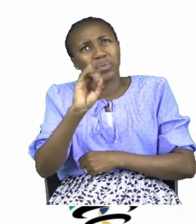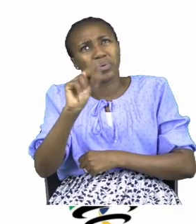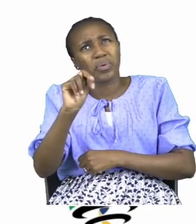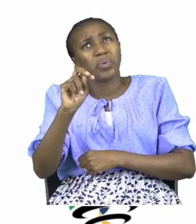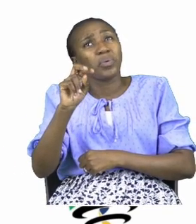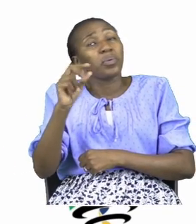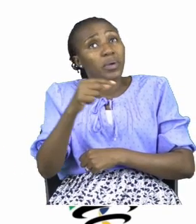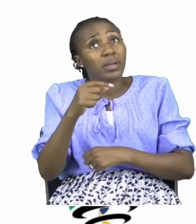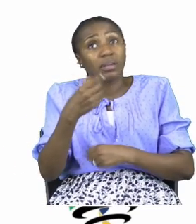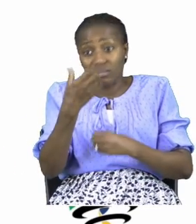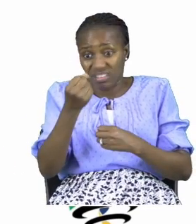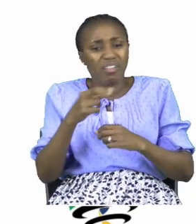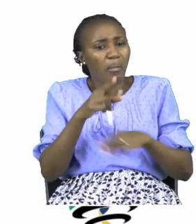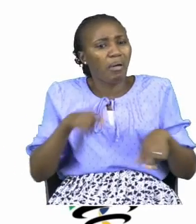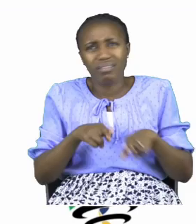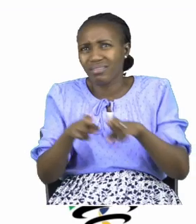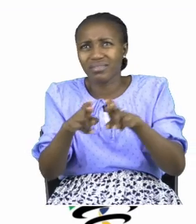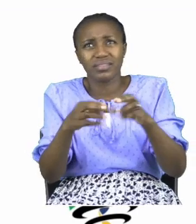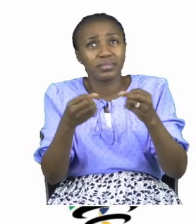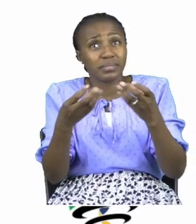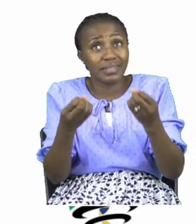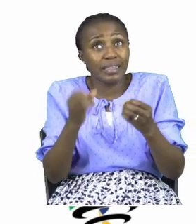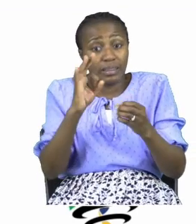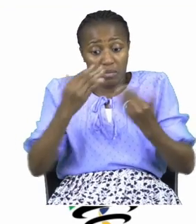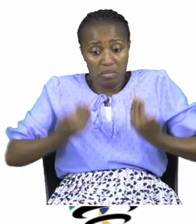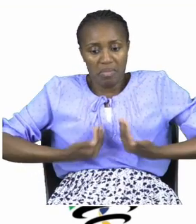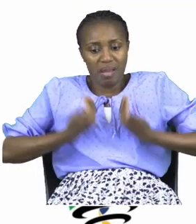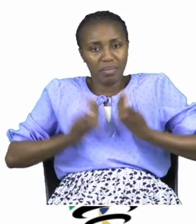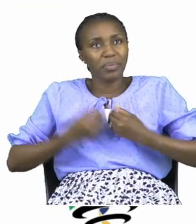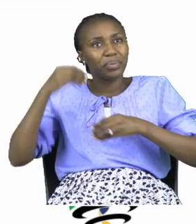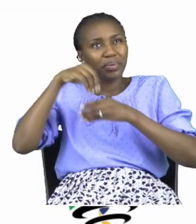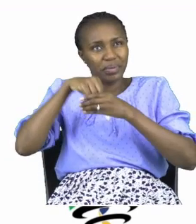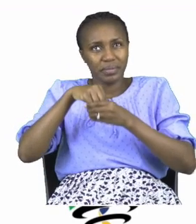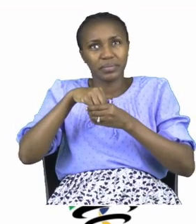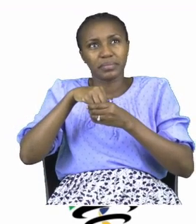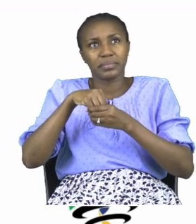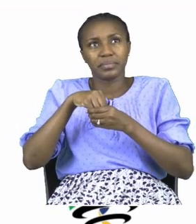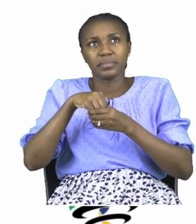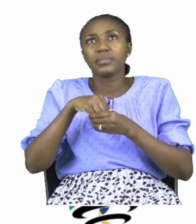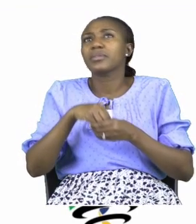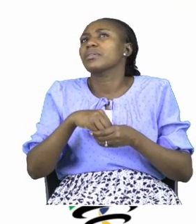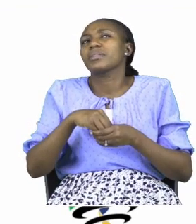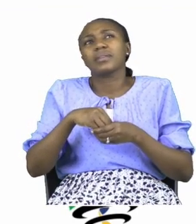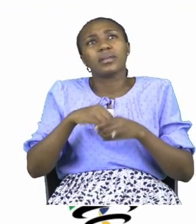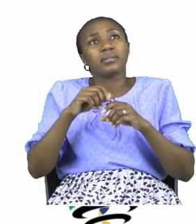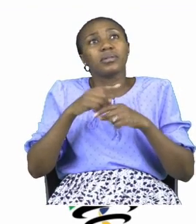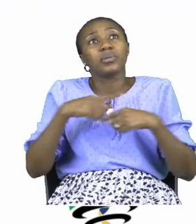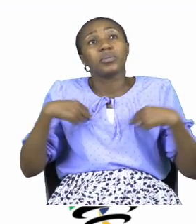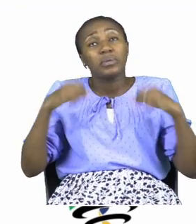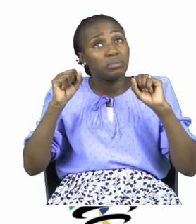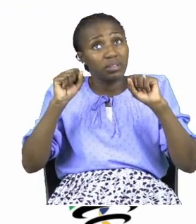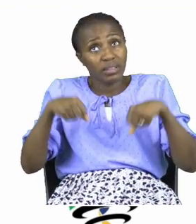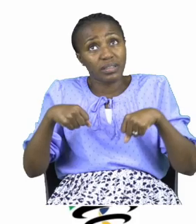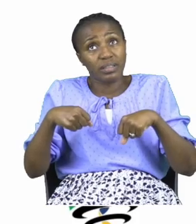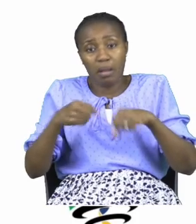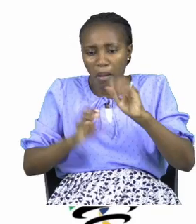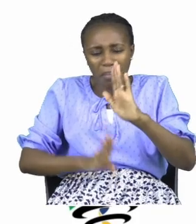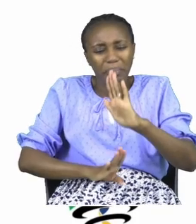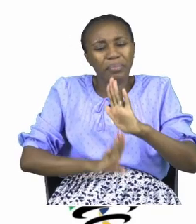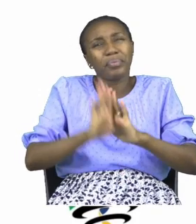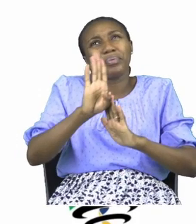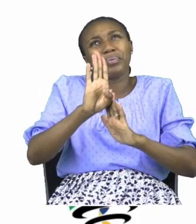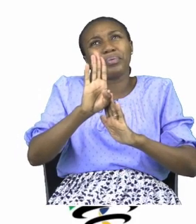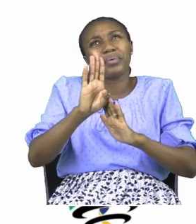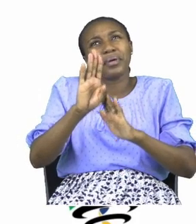rivers. So if the youth can get involved, then we secure the progress of our